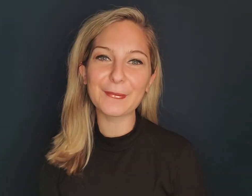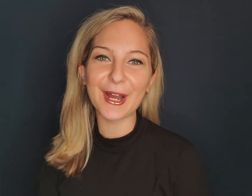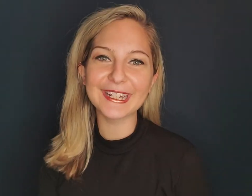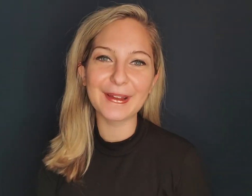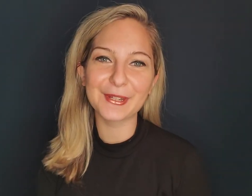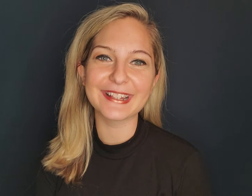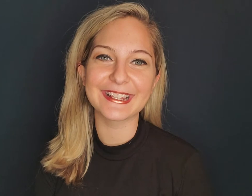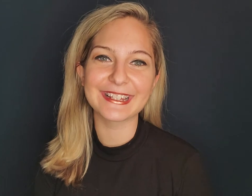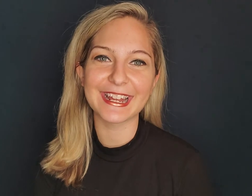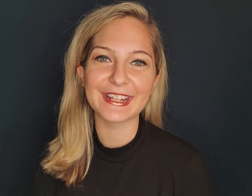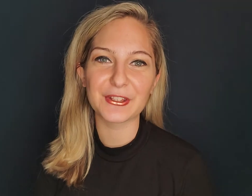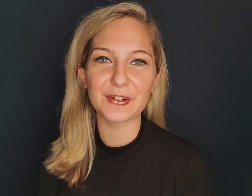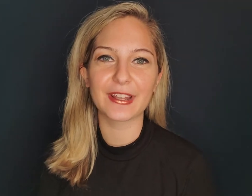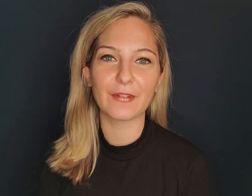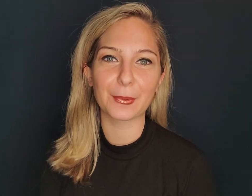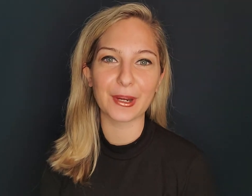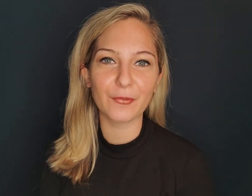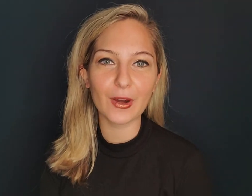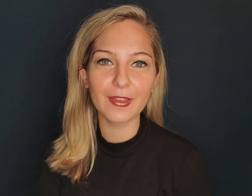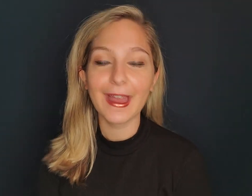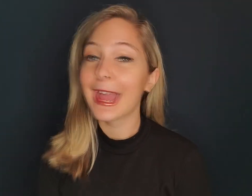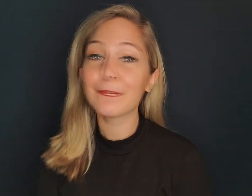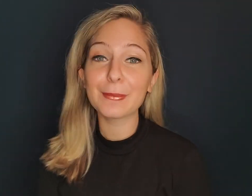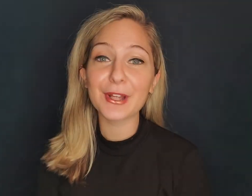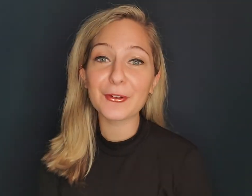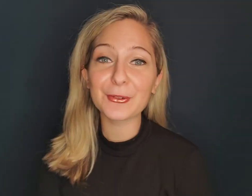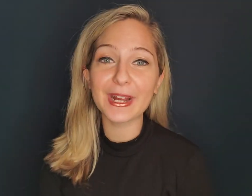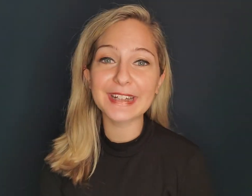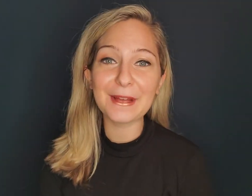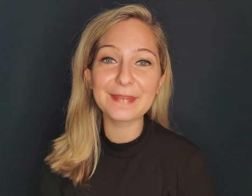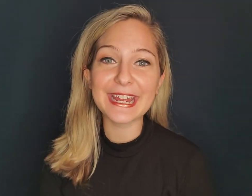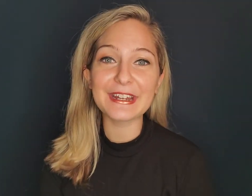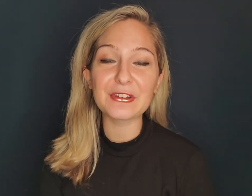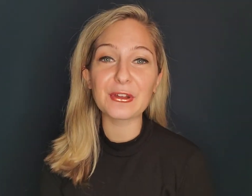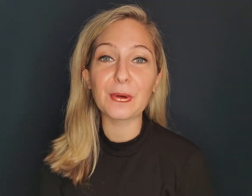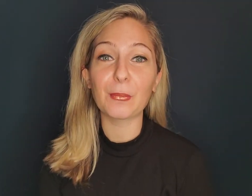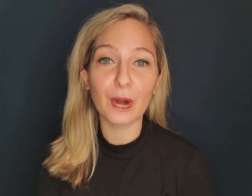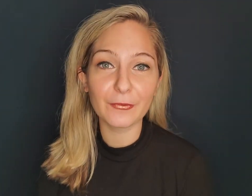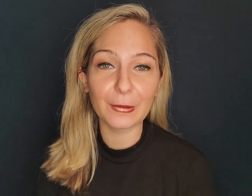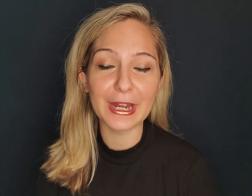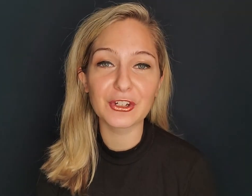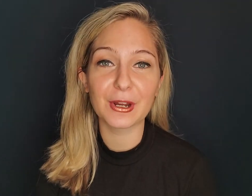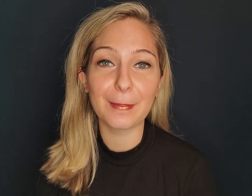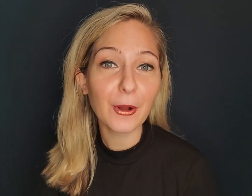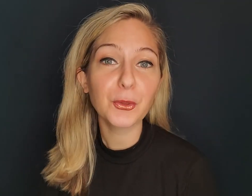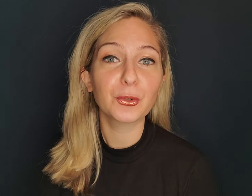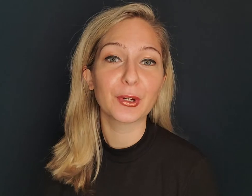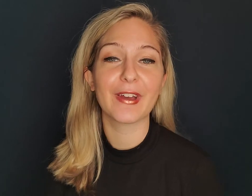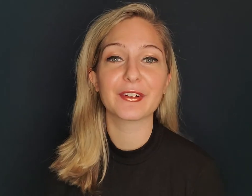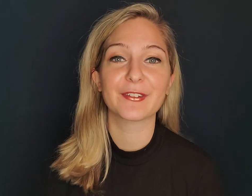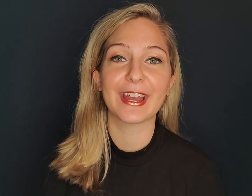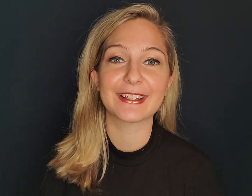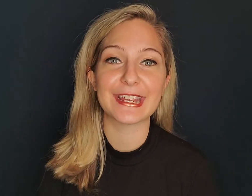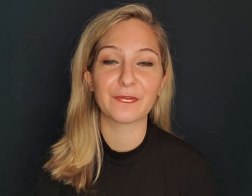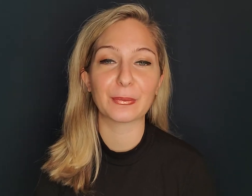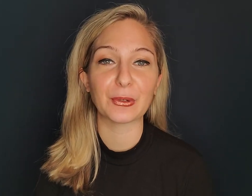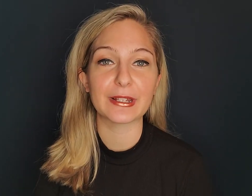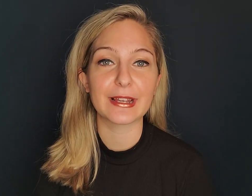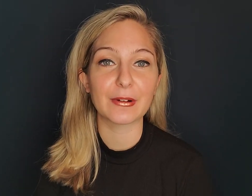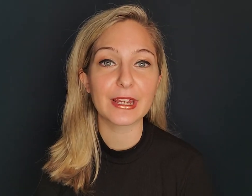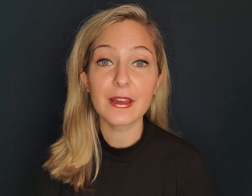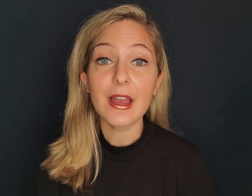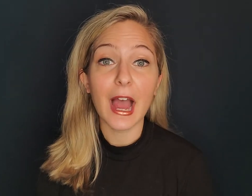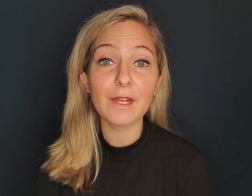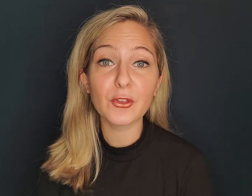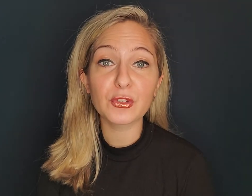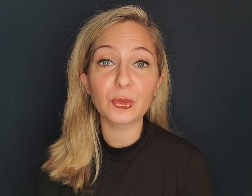Hello everyone, I'm Jenson. Today is Thursday, February 4th, and from another DeWine update to more information about the coronavirus vaccine from Lucas